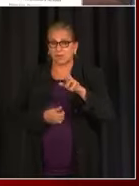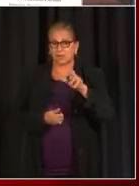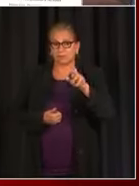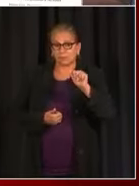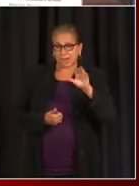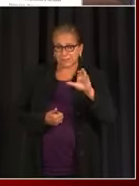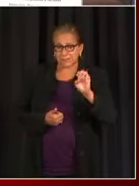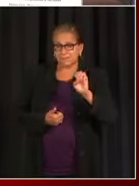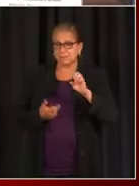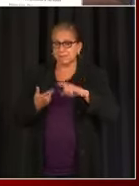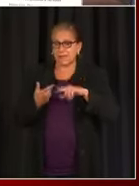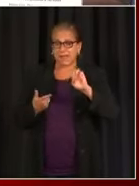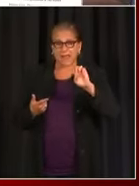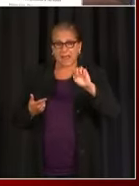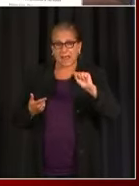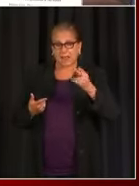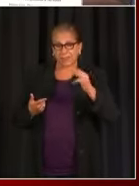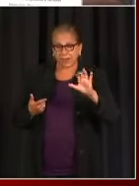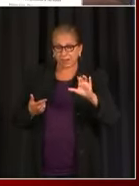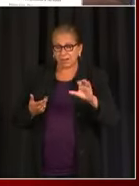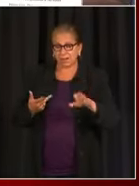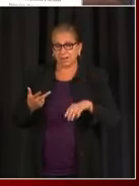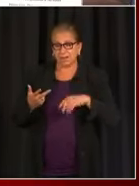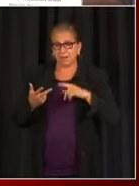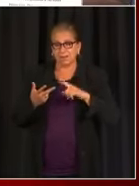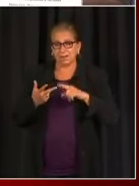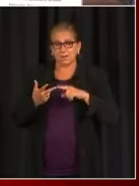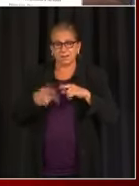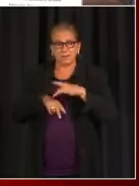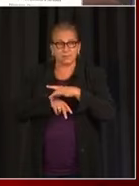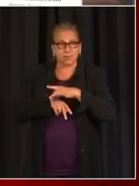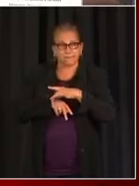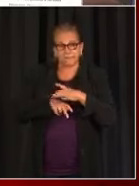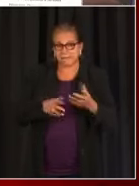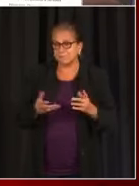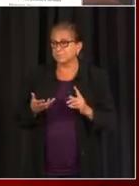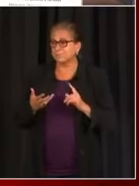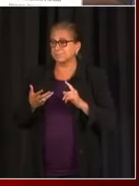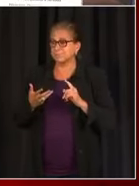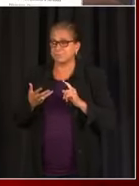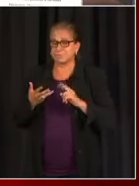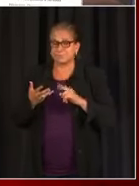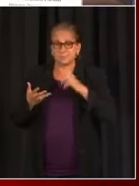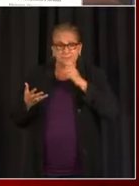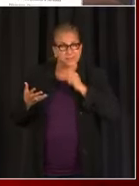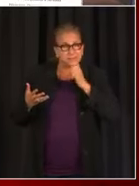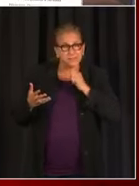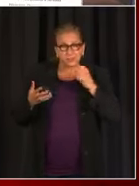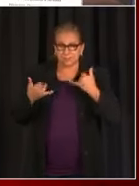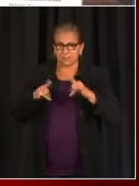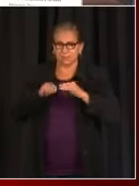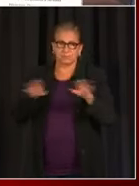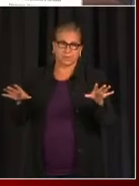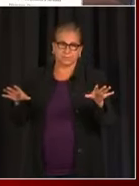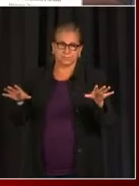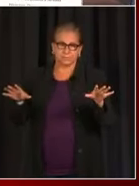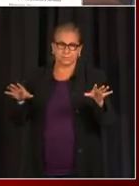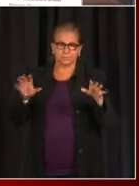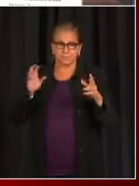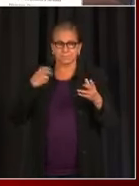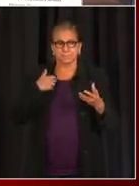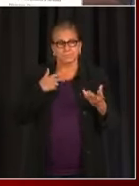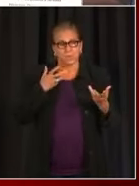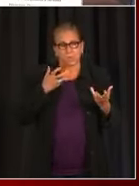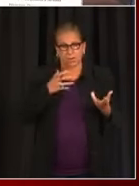well as a geographic perspective. We have done a tremendous job in terms of reducing the amount of